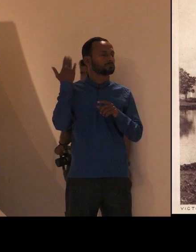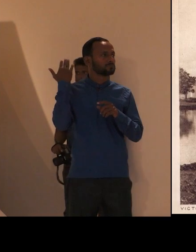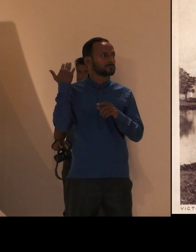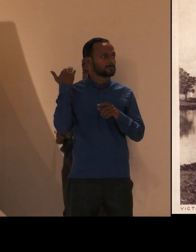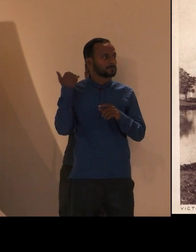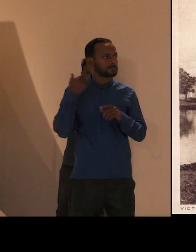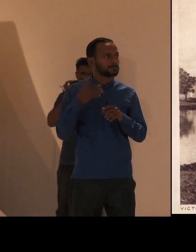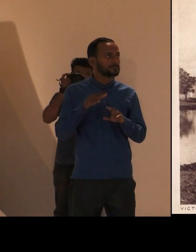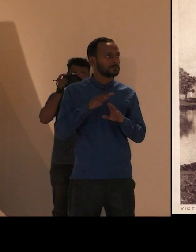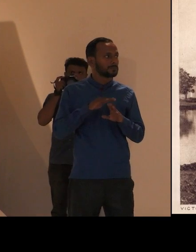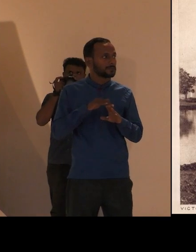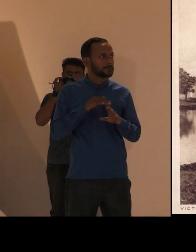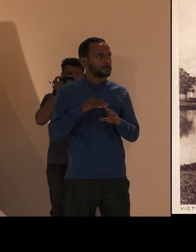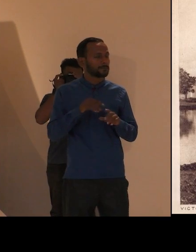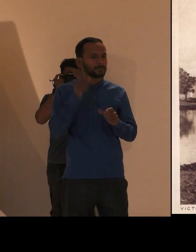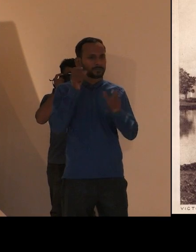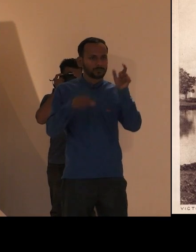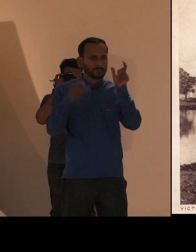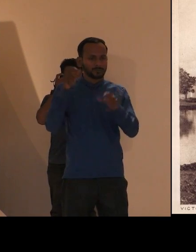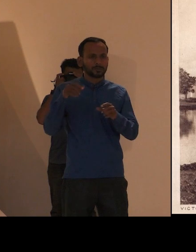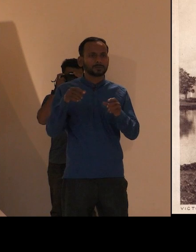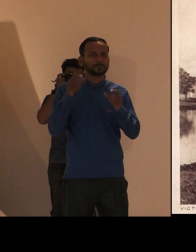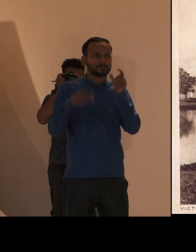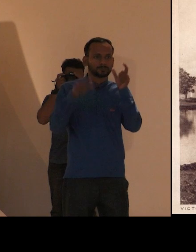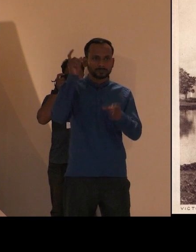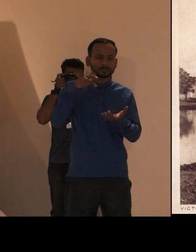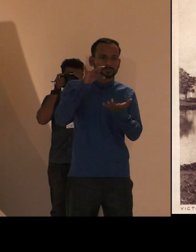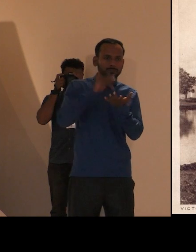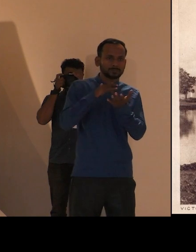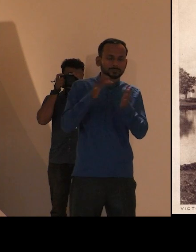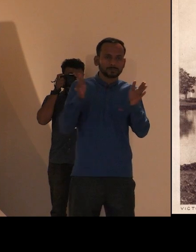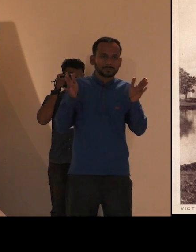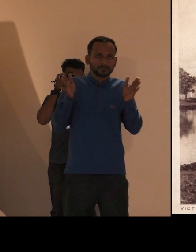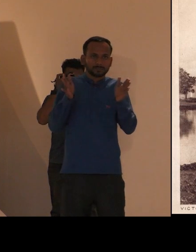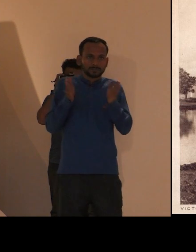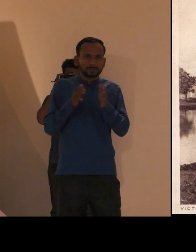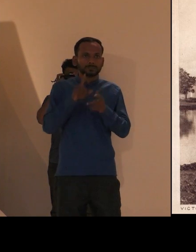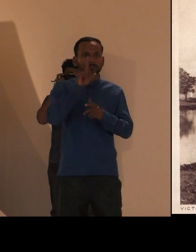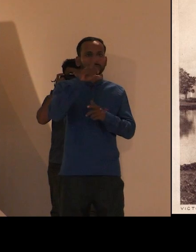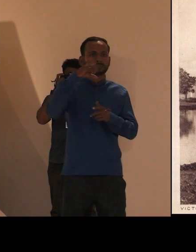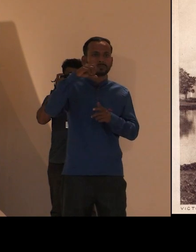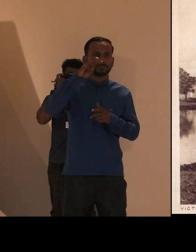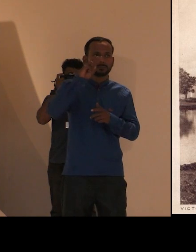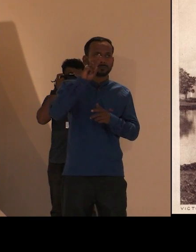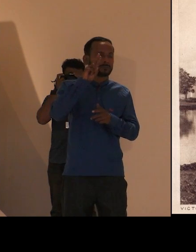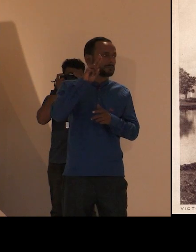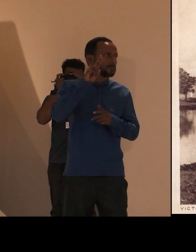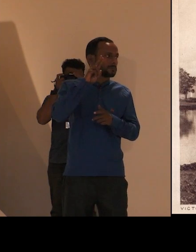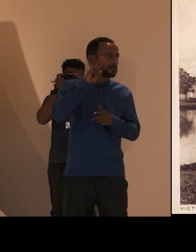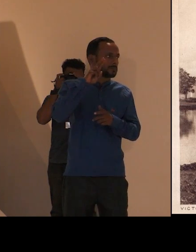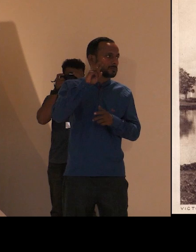Hall as a sort of public space, and this is taken in 1934, you will see very few